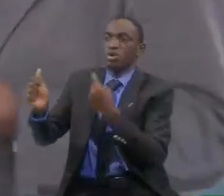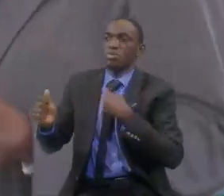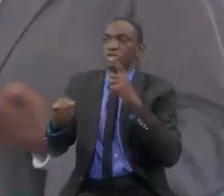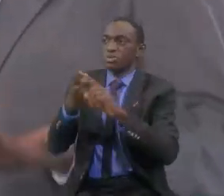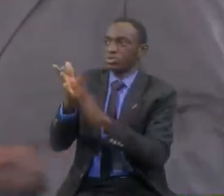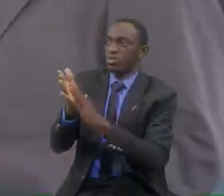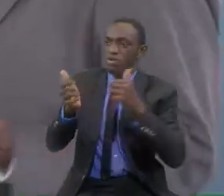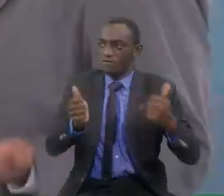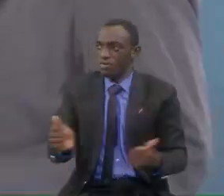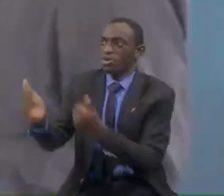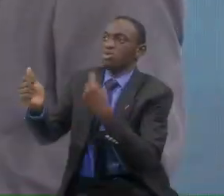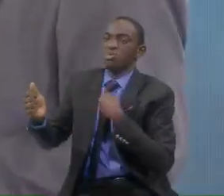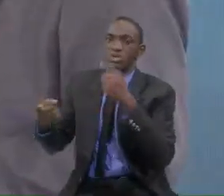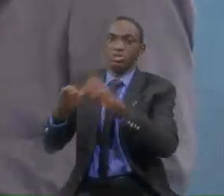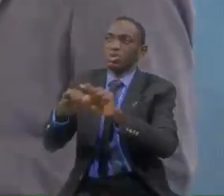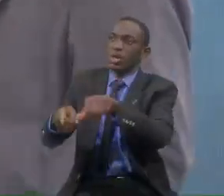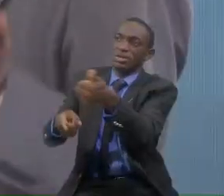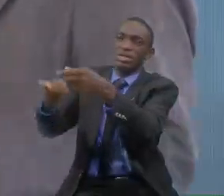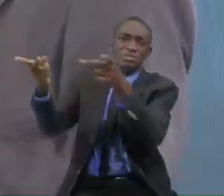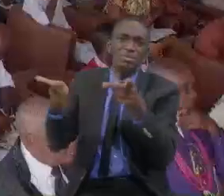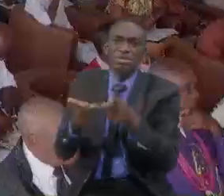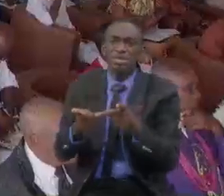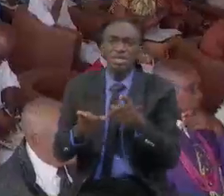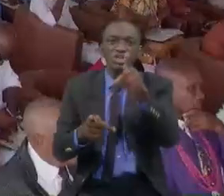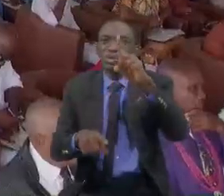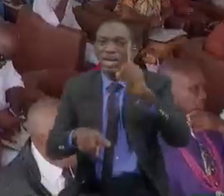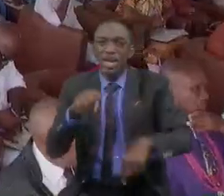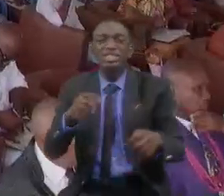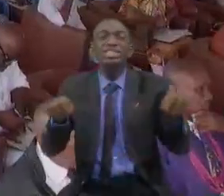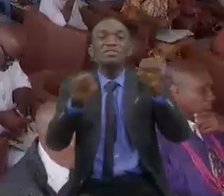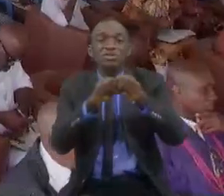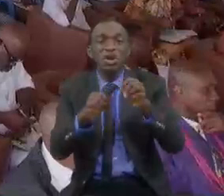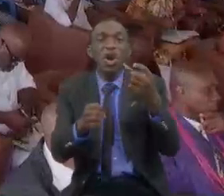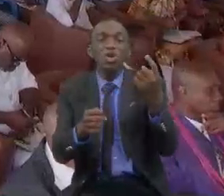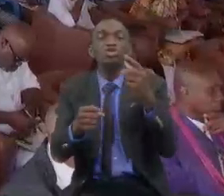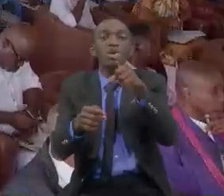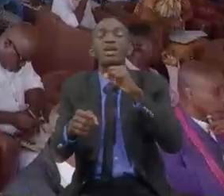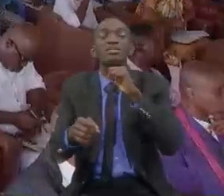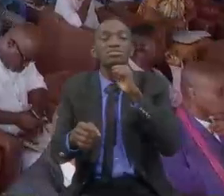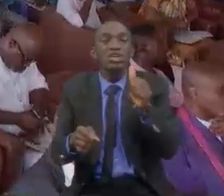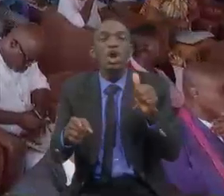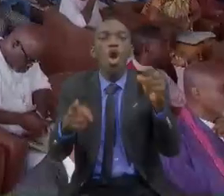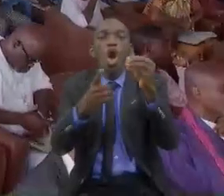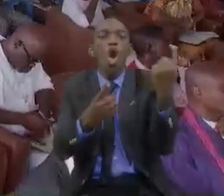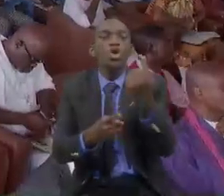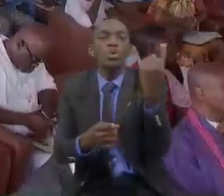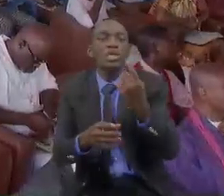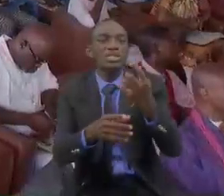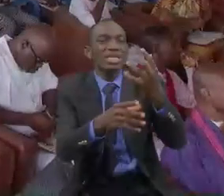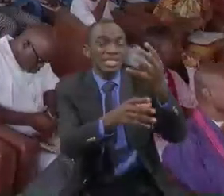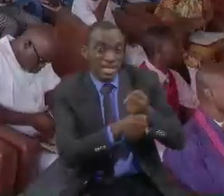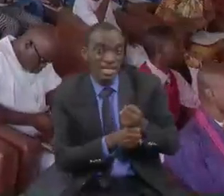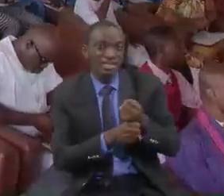in these days of the cell phone, you cannot always get a counselor. But you can always have